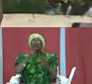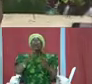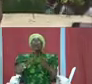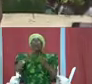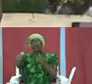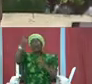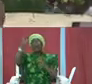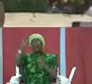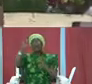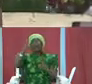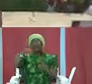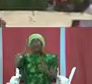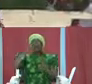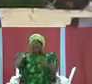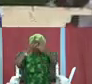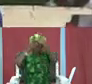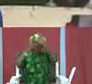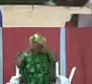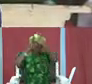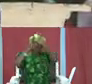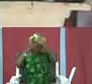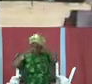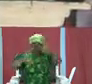breathe on my body."